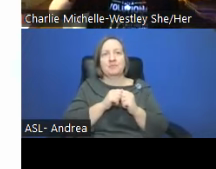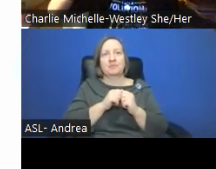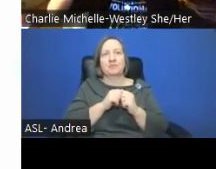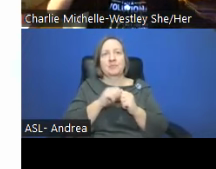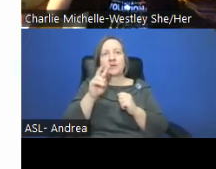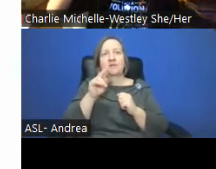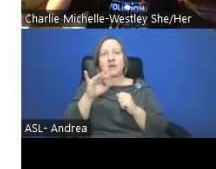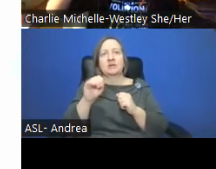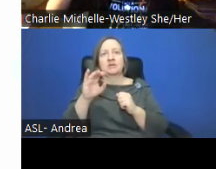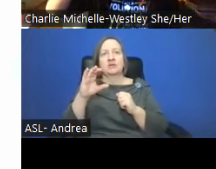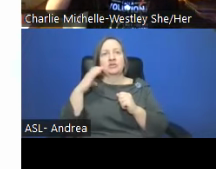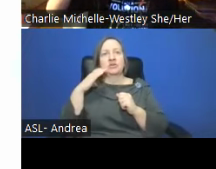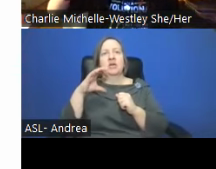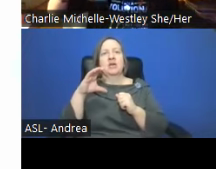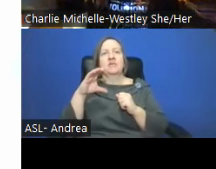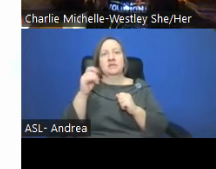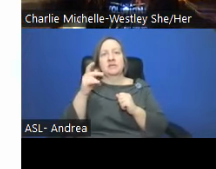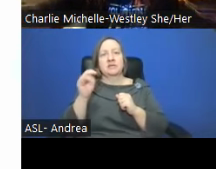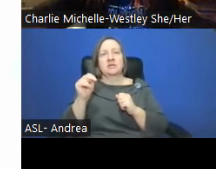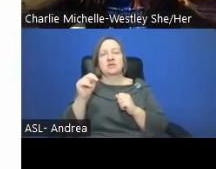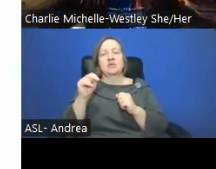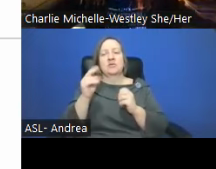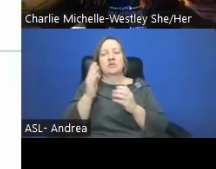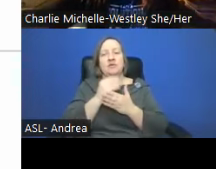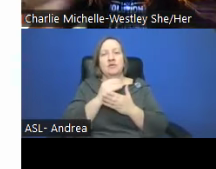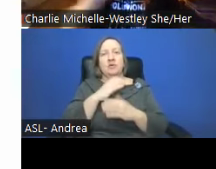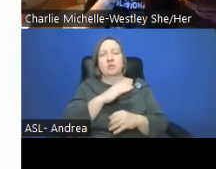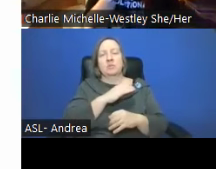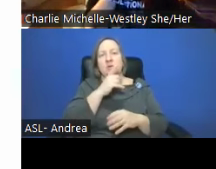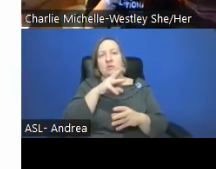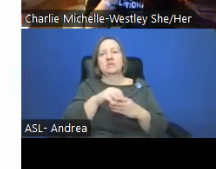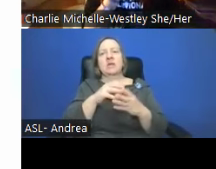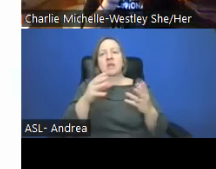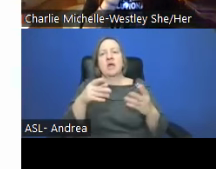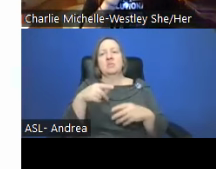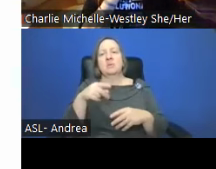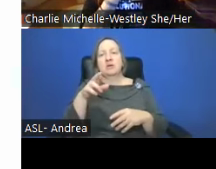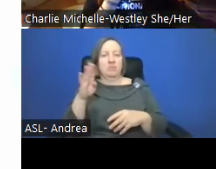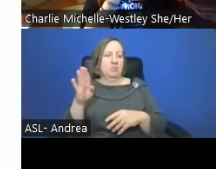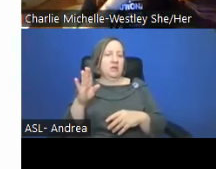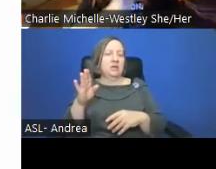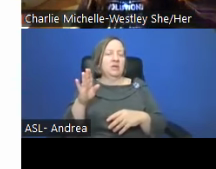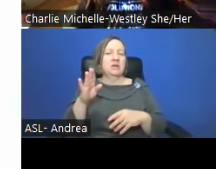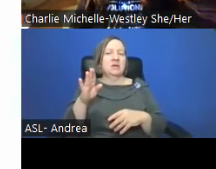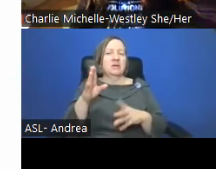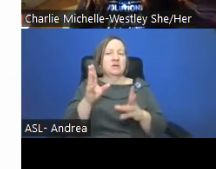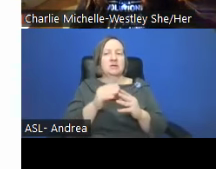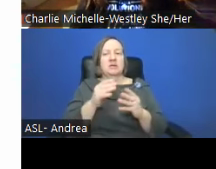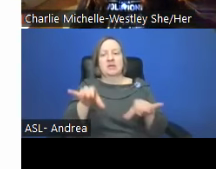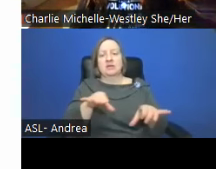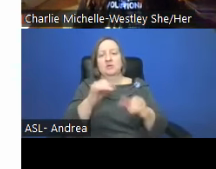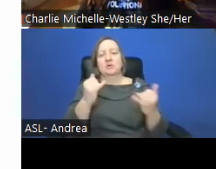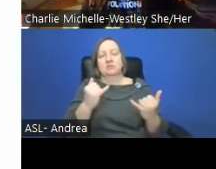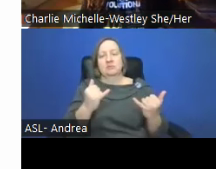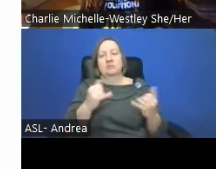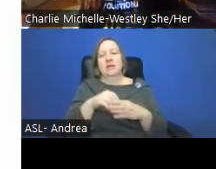Vice Chair of Citizen Review Committee, Yume Delgado, who sits in on a lot of current police review board hearings. And these are things that are done currently in the police review